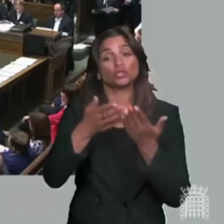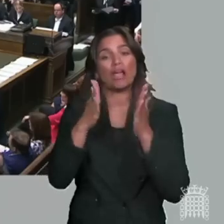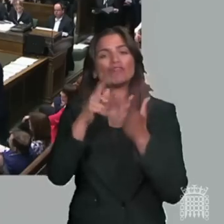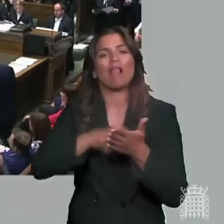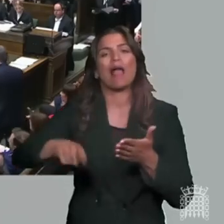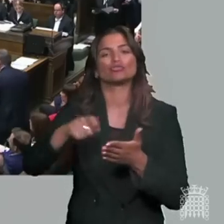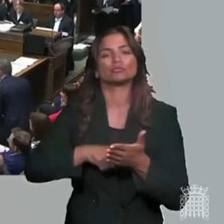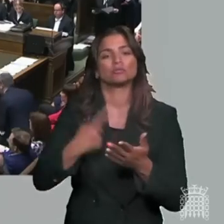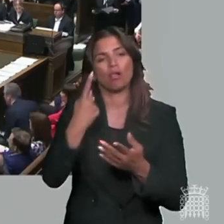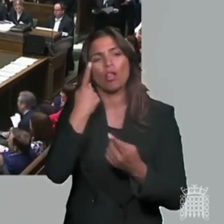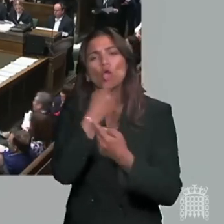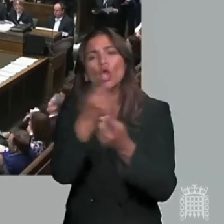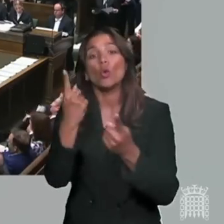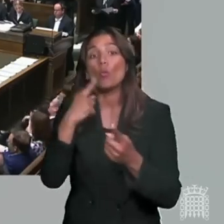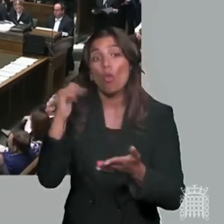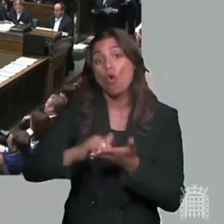now.